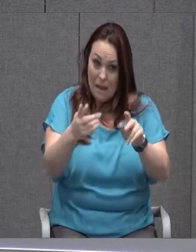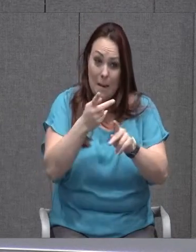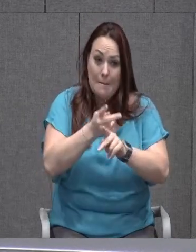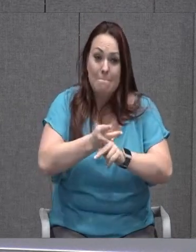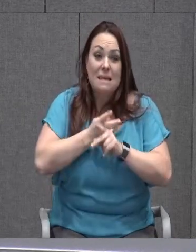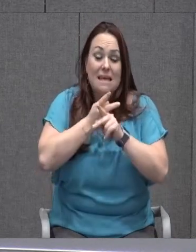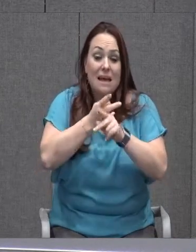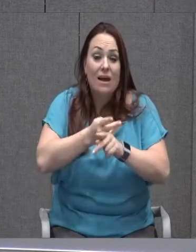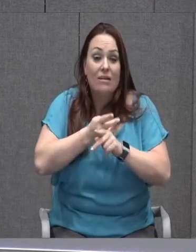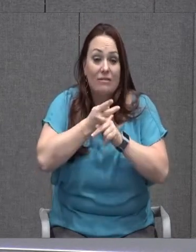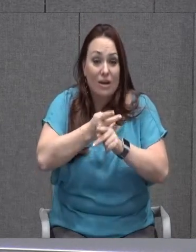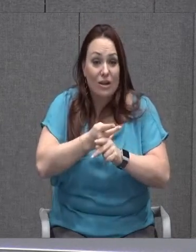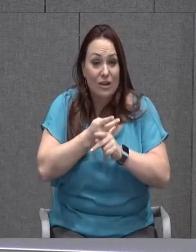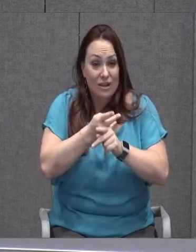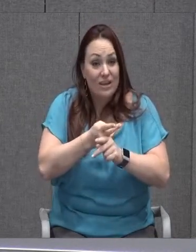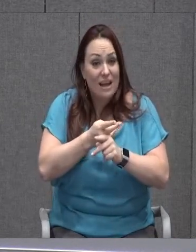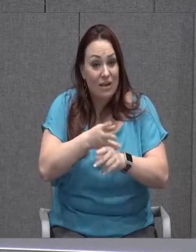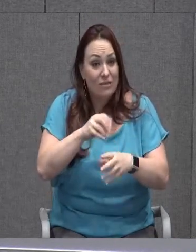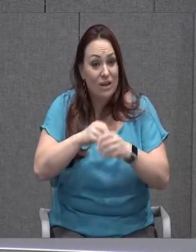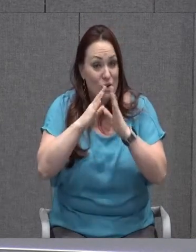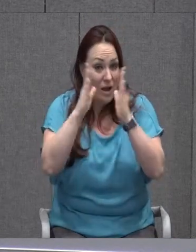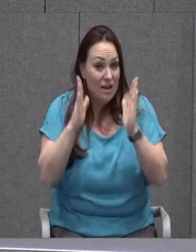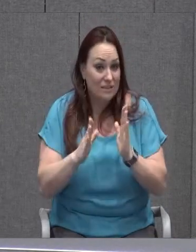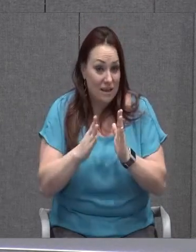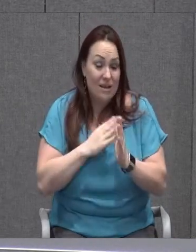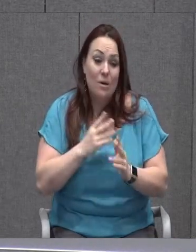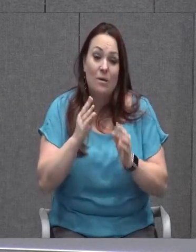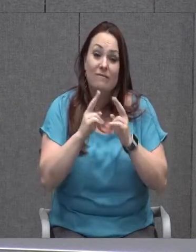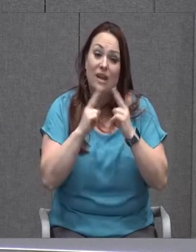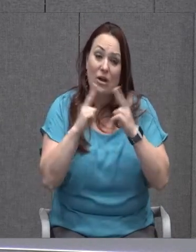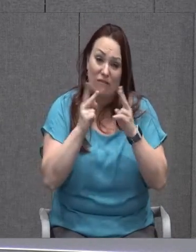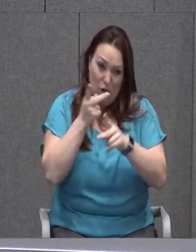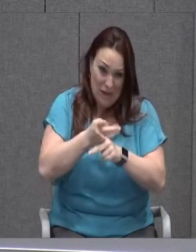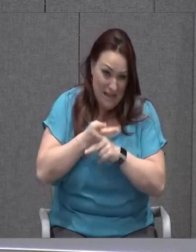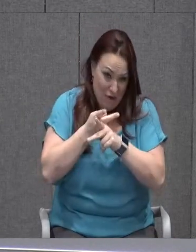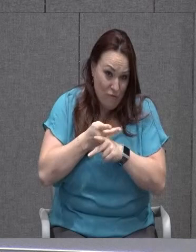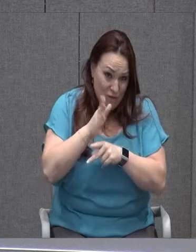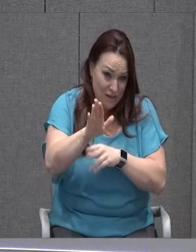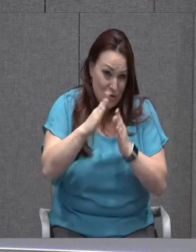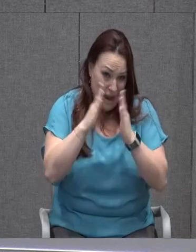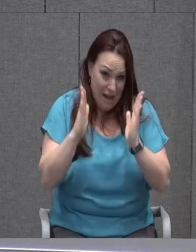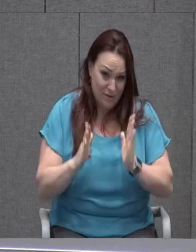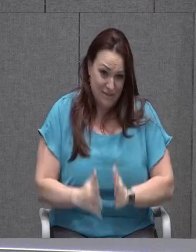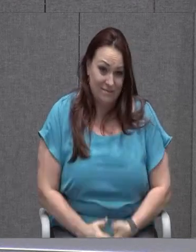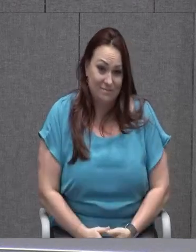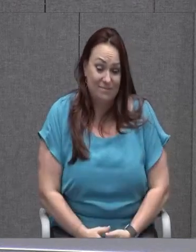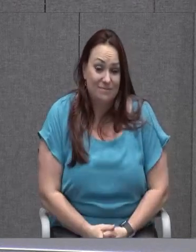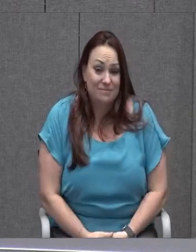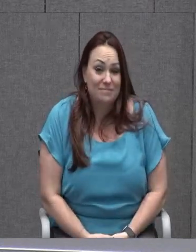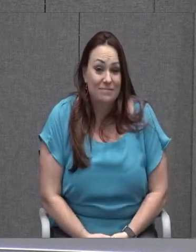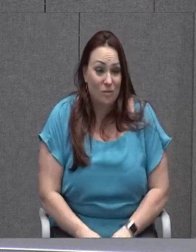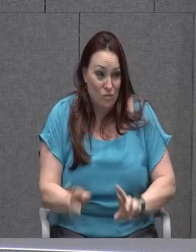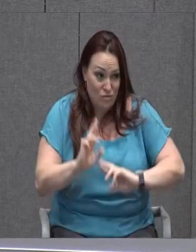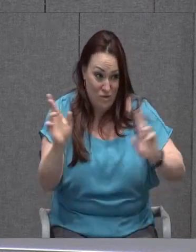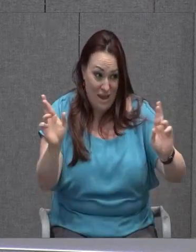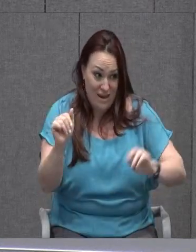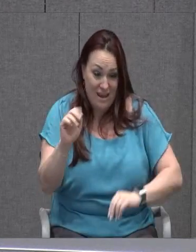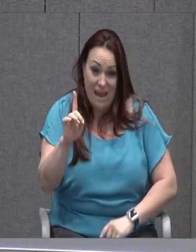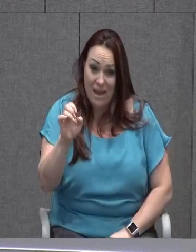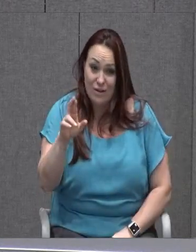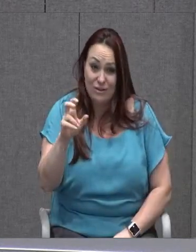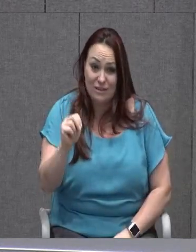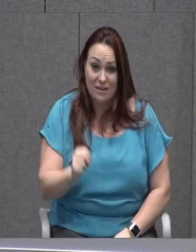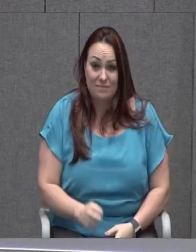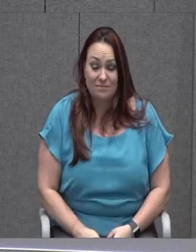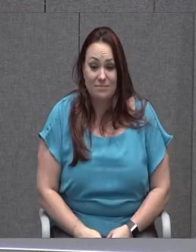careful. Con cuidado en la casa, por favor. En la Okay. casa con mucho cuidado. Okay. ¿Listo, señor Anderson? Yeah, let's do it. Profe,